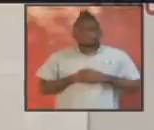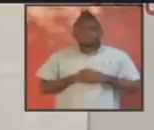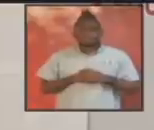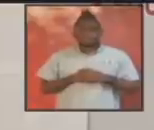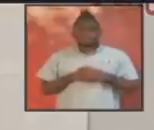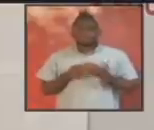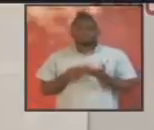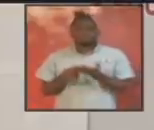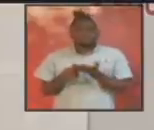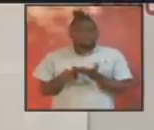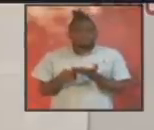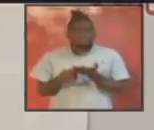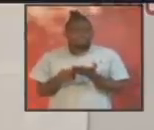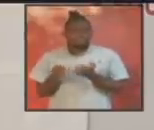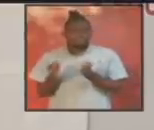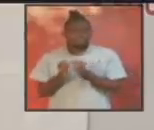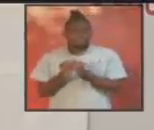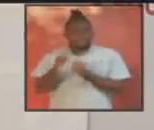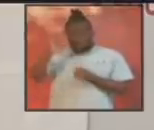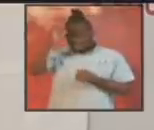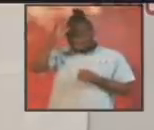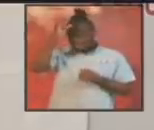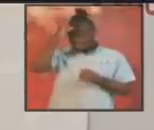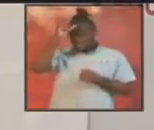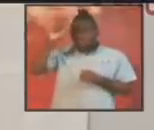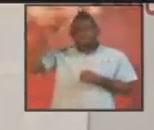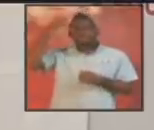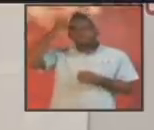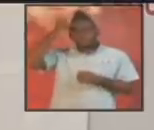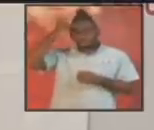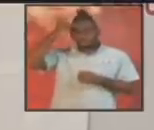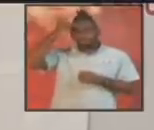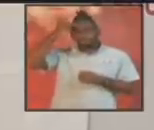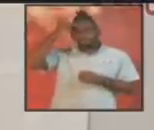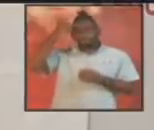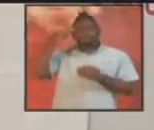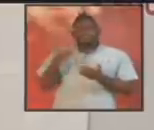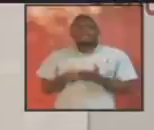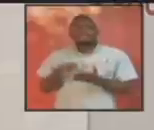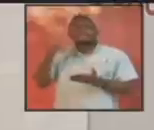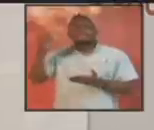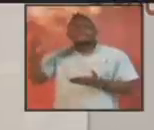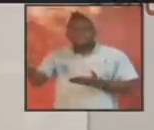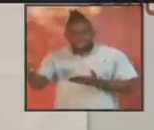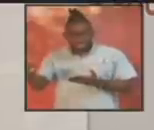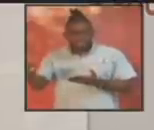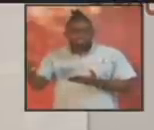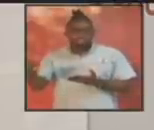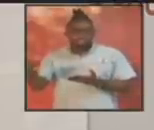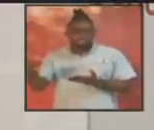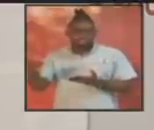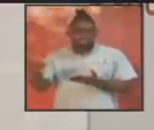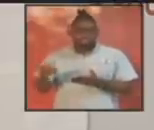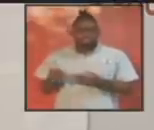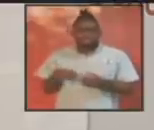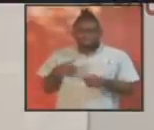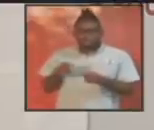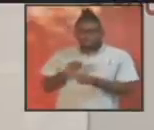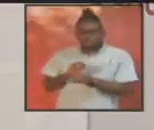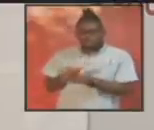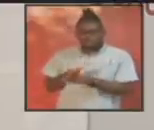Indian High Commission toward the purchase of Covishield, because the information at that time is